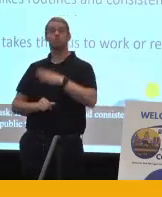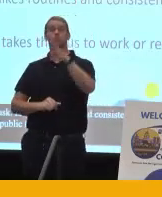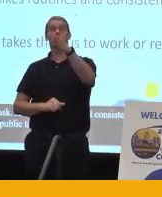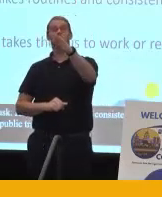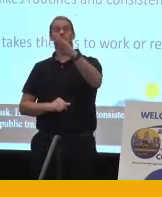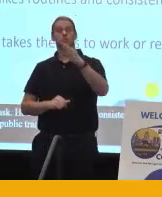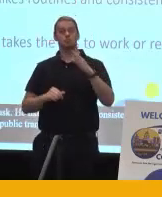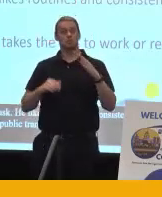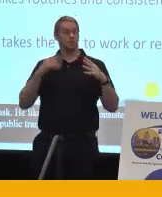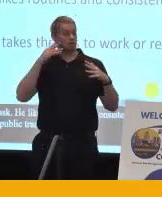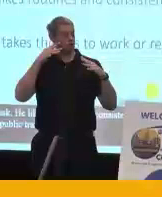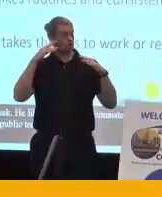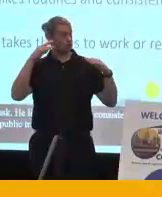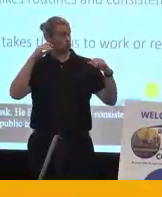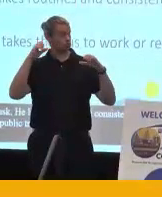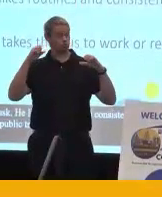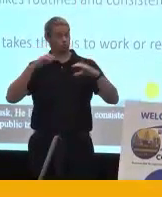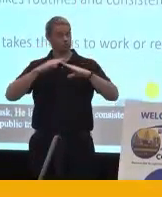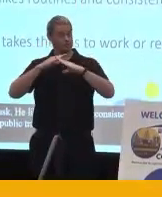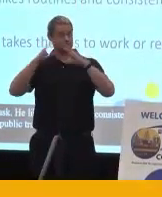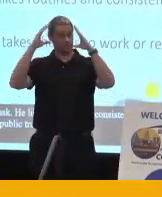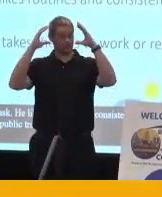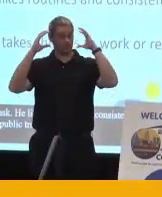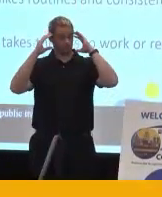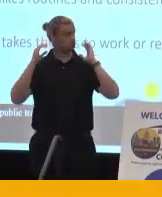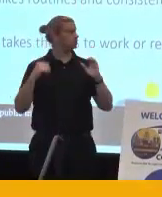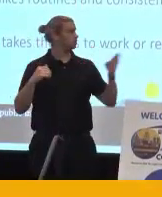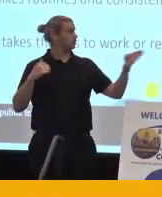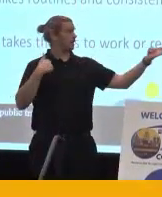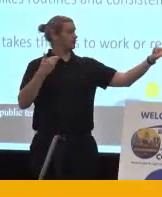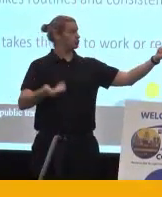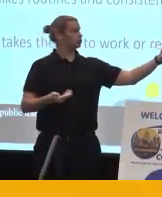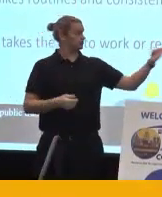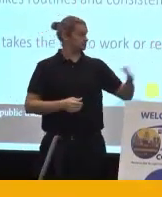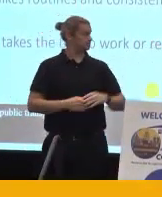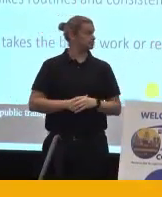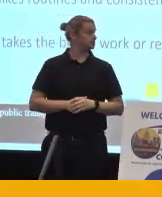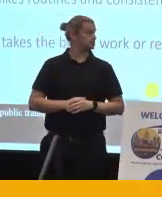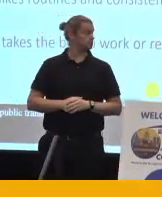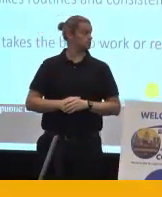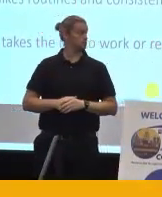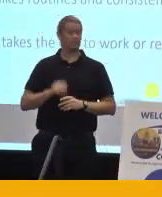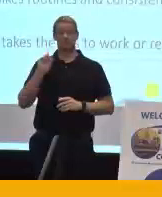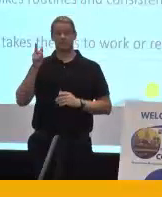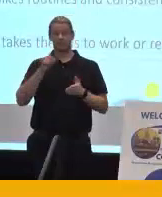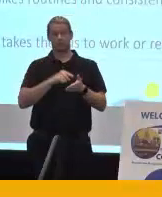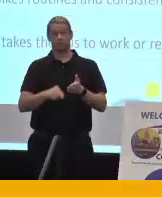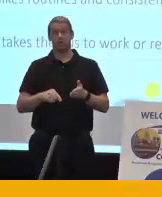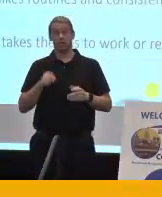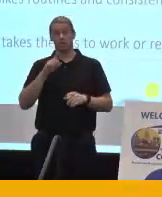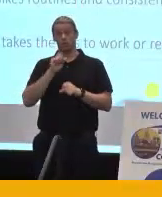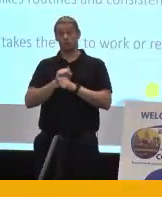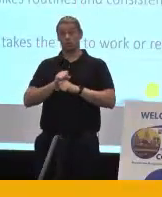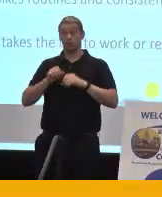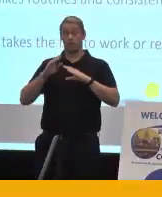Yep, so some noise canceling headphones. Yep, we have some up here if you want to come and check them out later. They block out a lot of noise. I